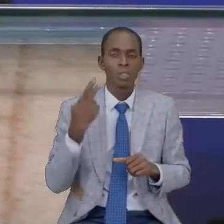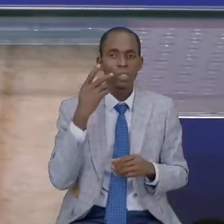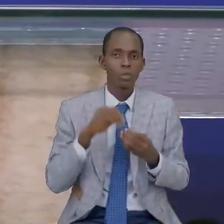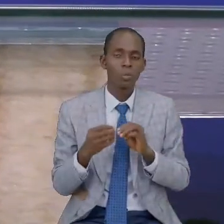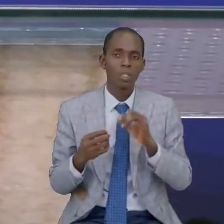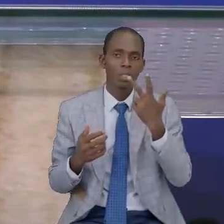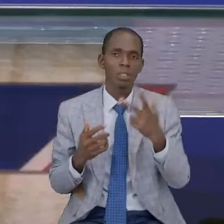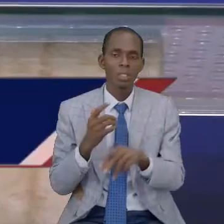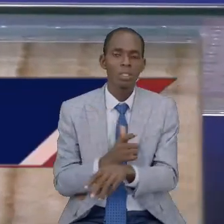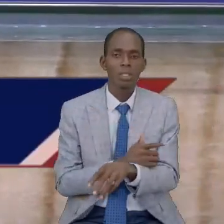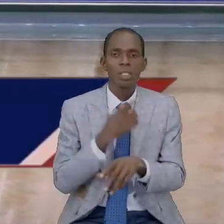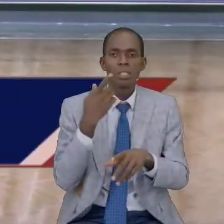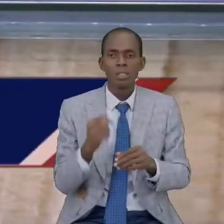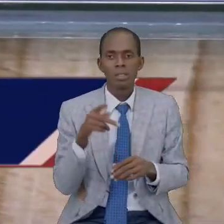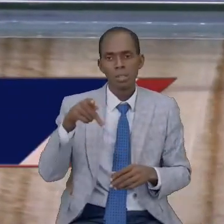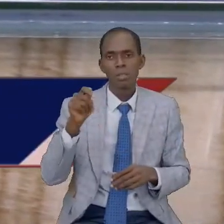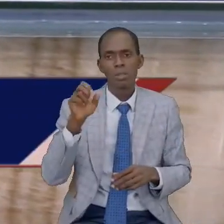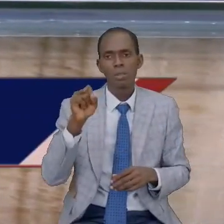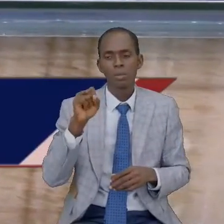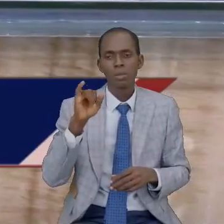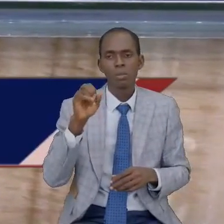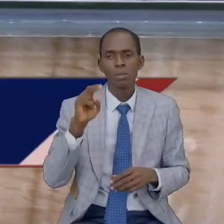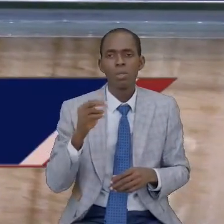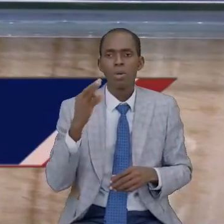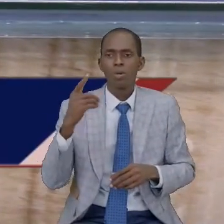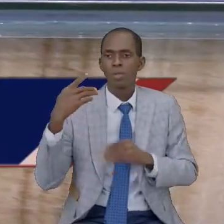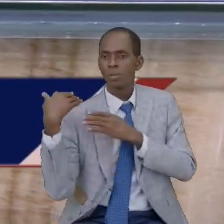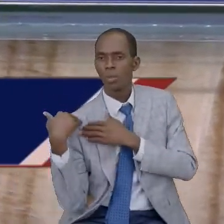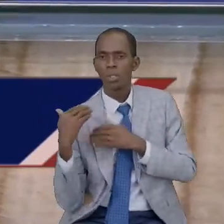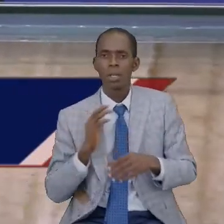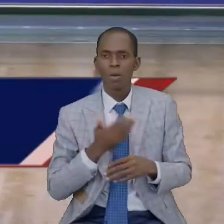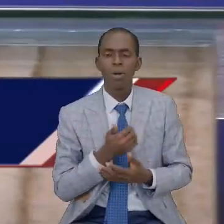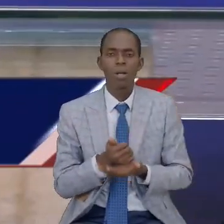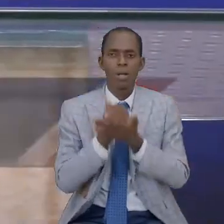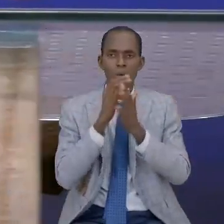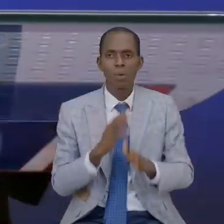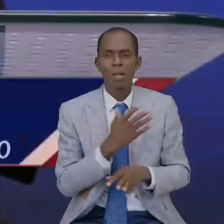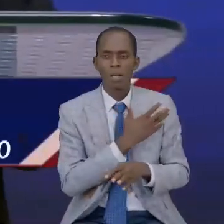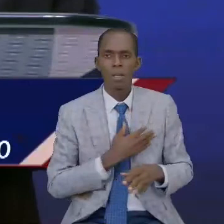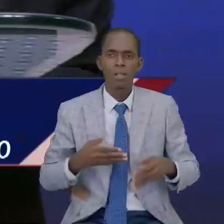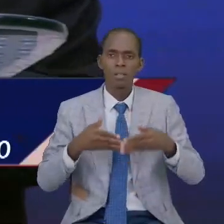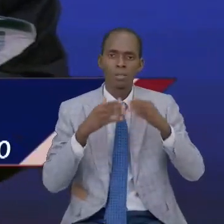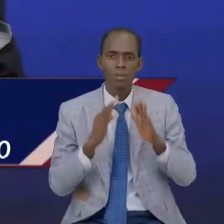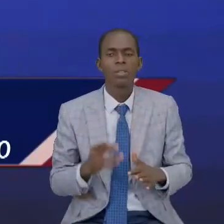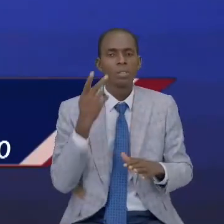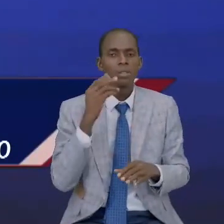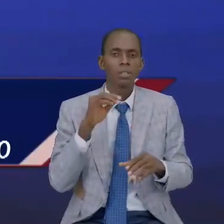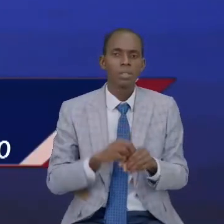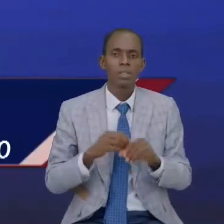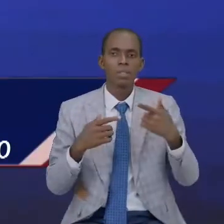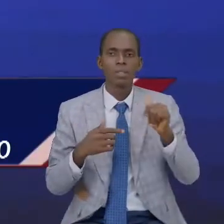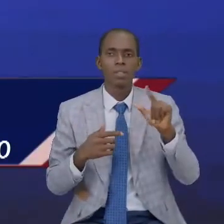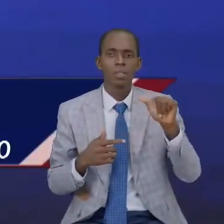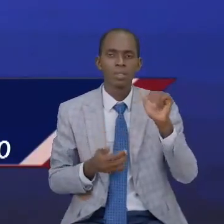here. Number 3, the passion of the body, our helper and guide. In Galatians chapter 4